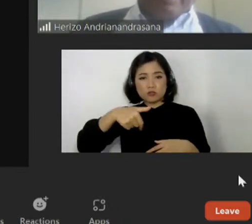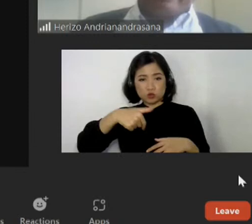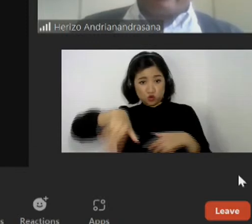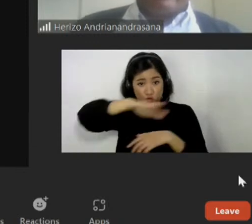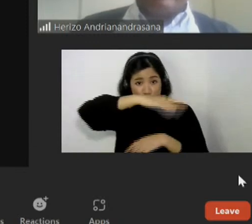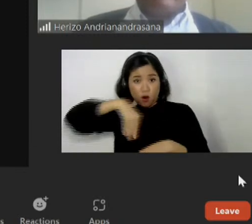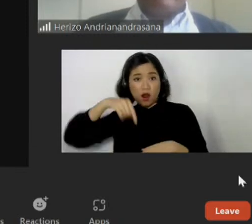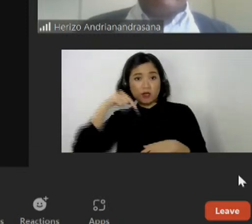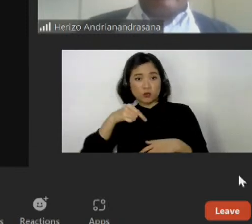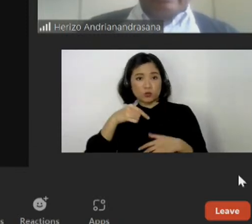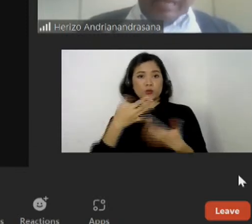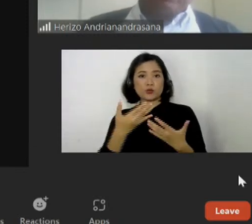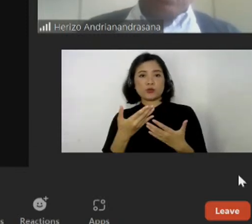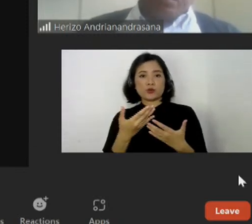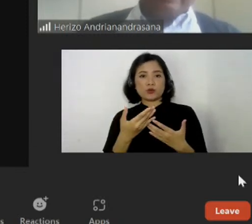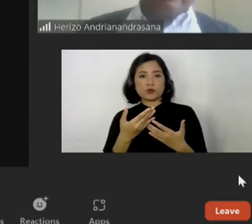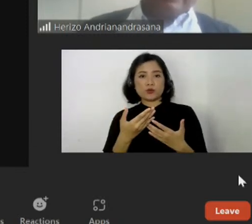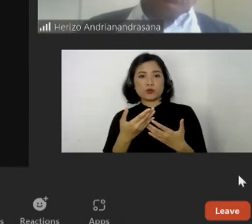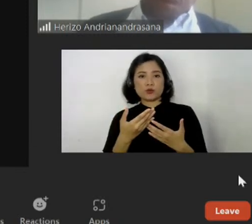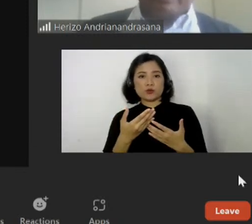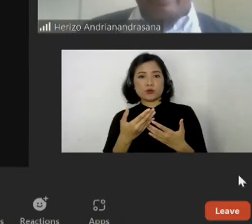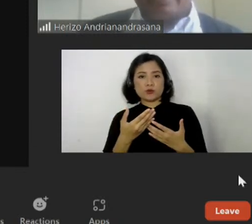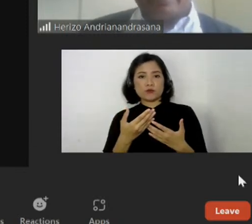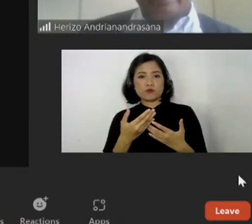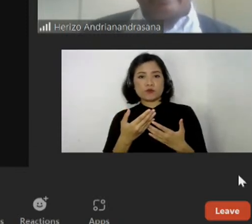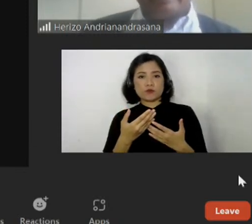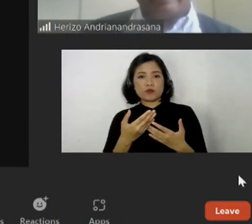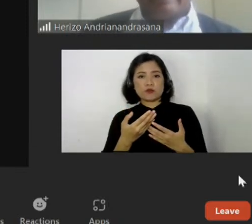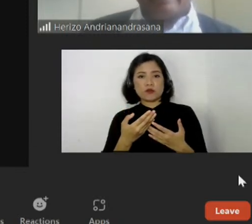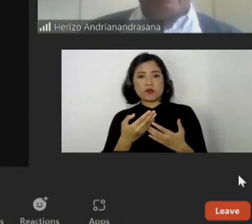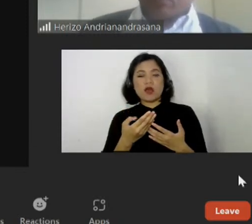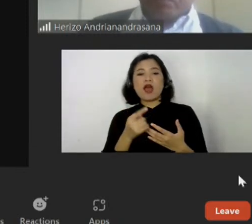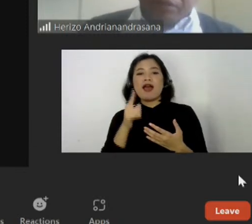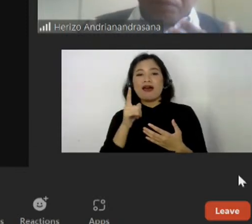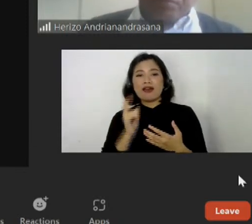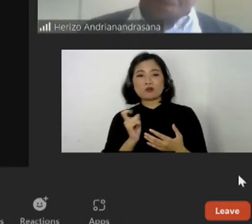them are running and have to run development activities,